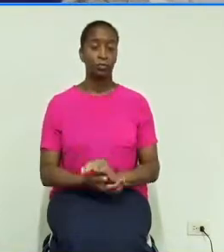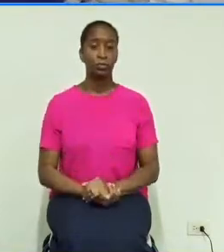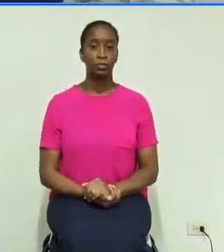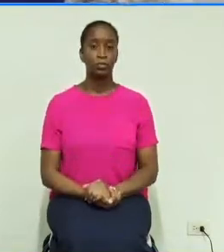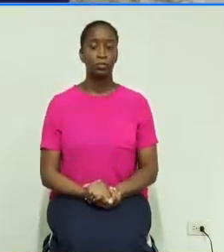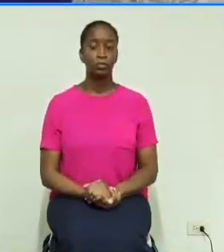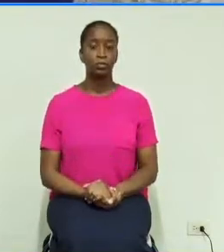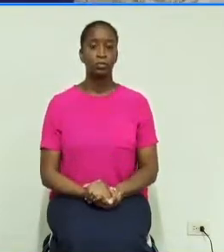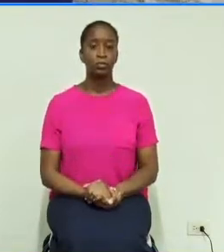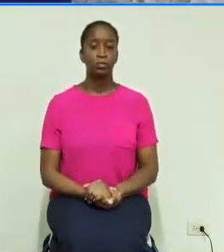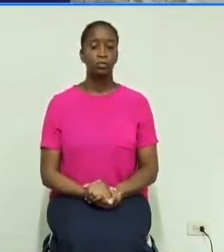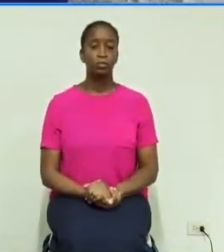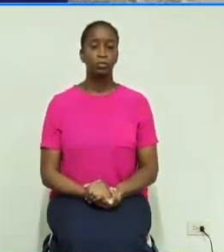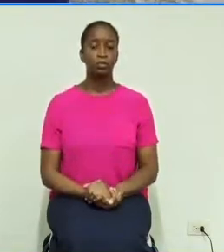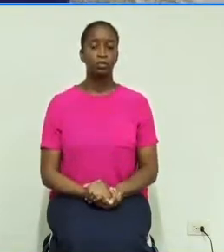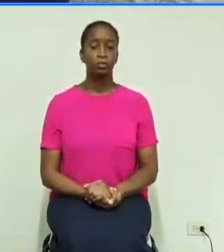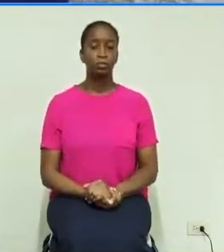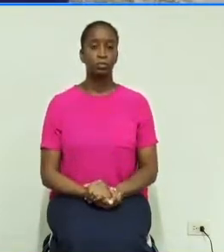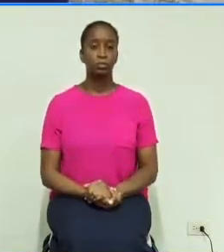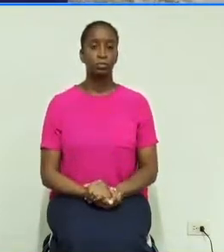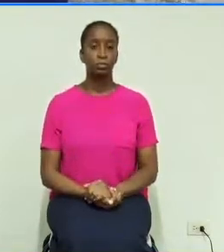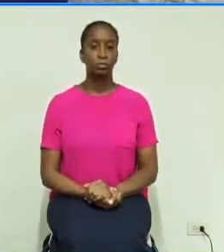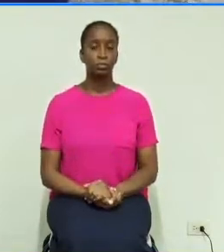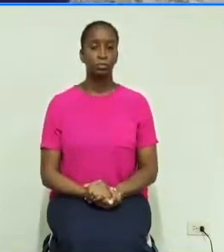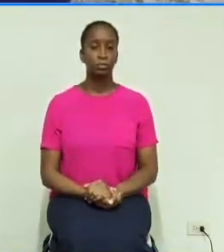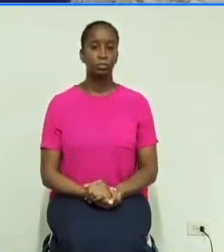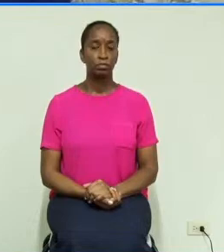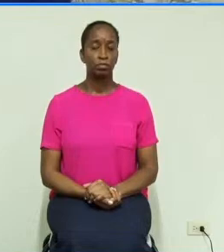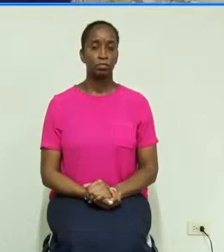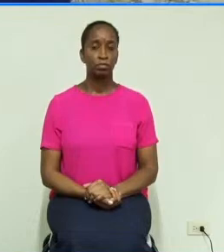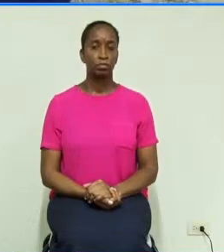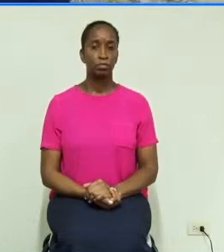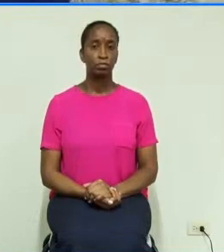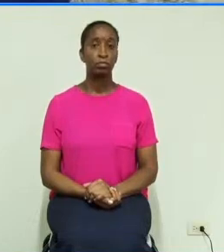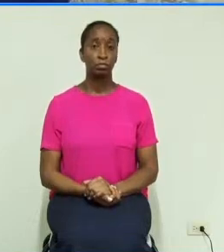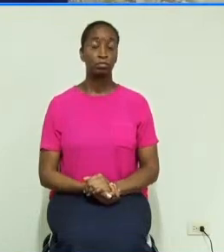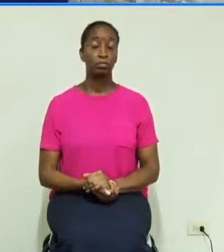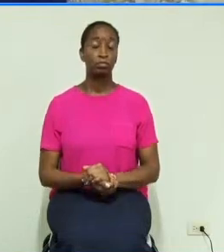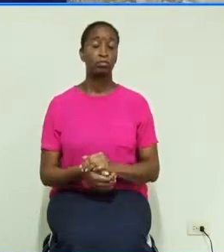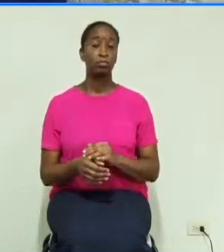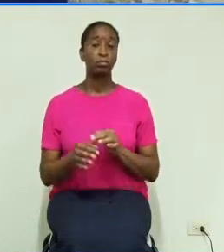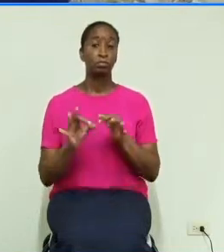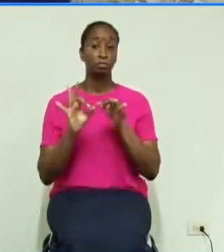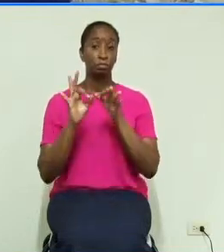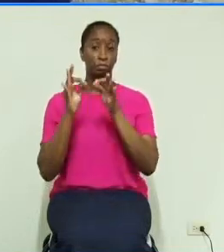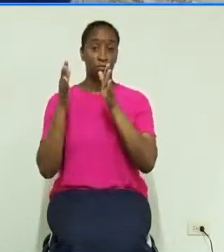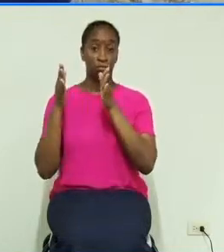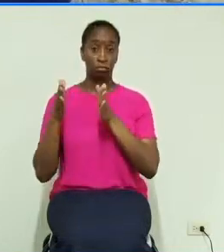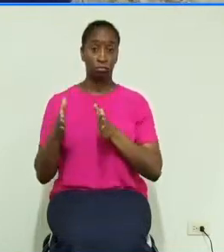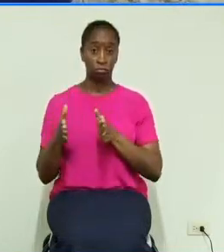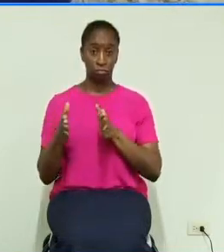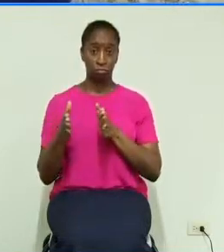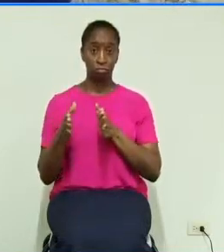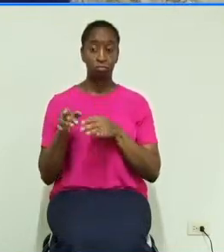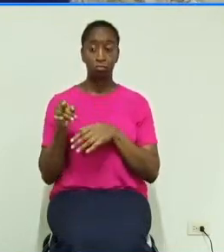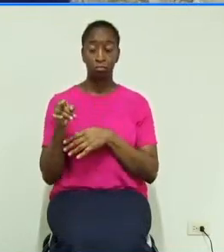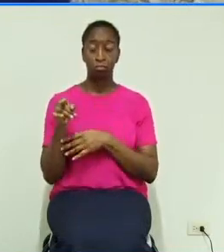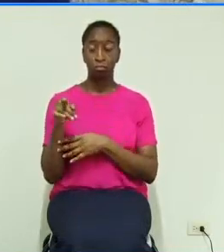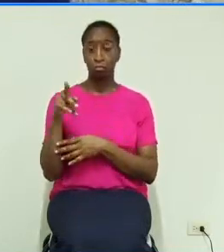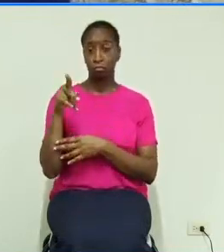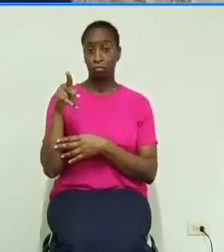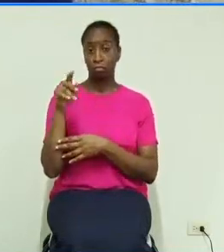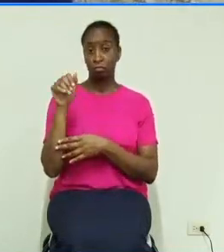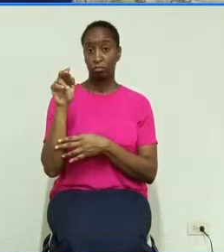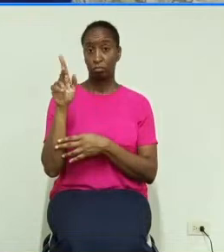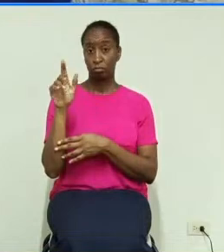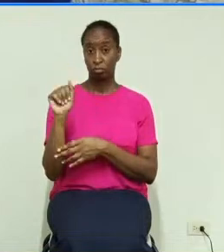by indicating that our sign language interpreter this evening is Paula Medford. For the